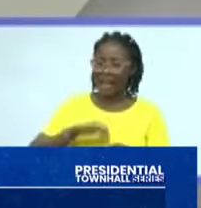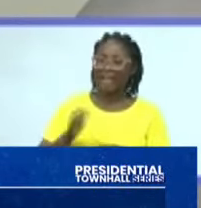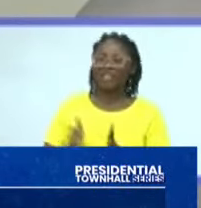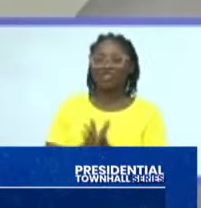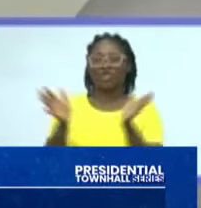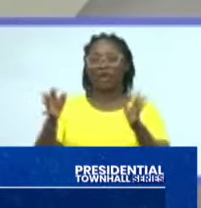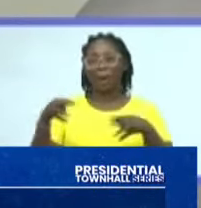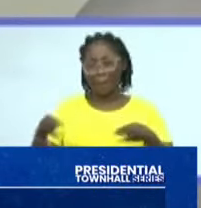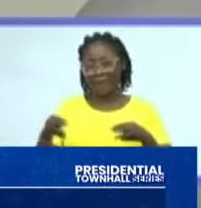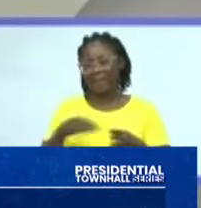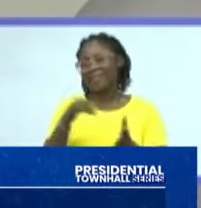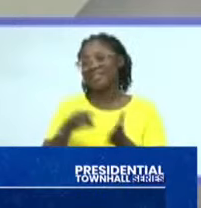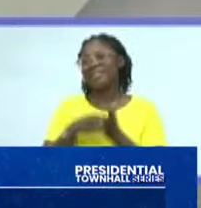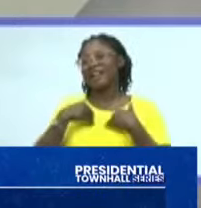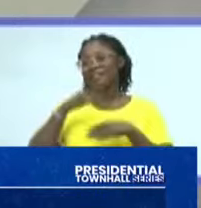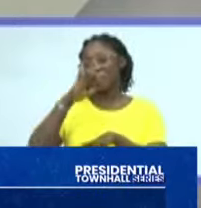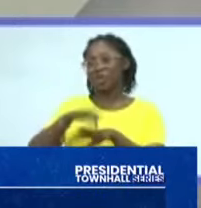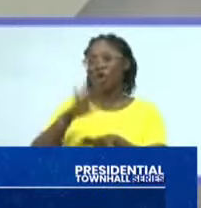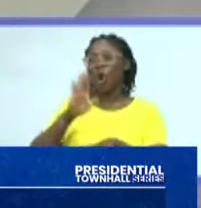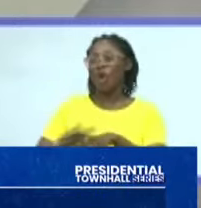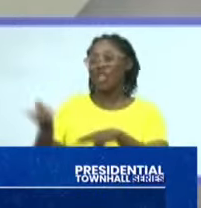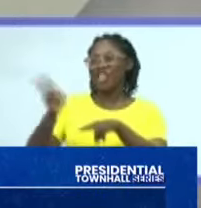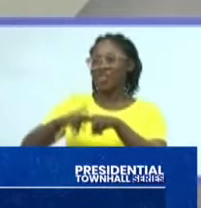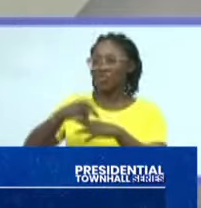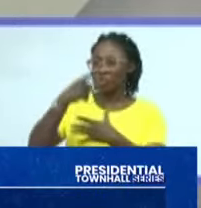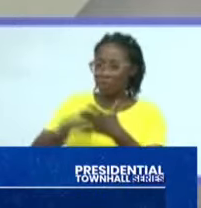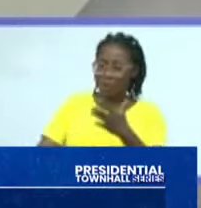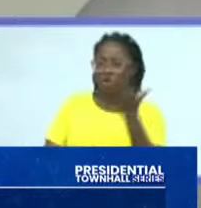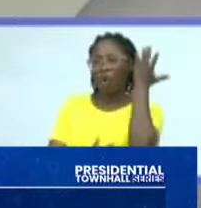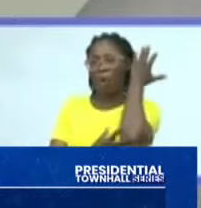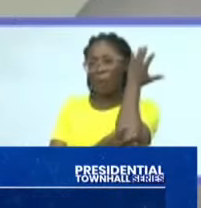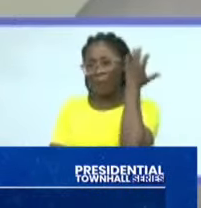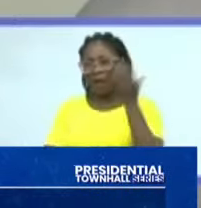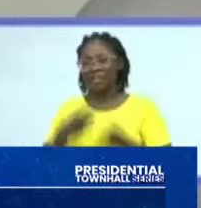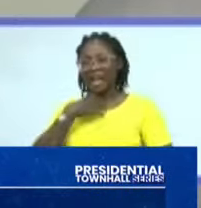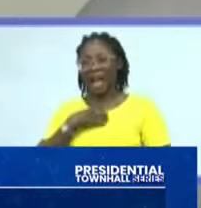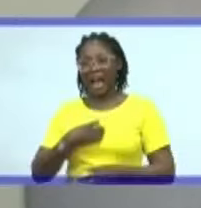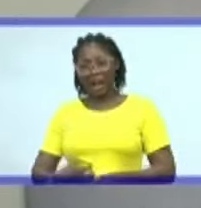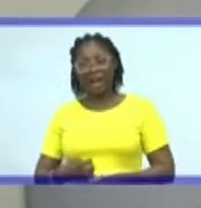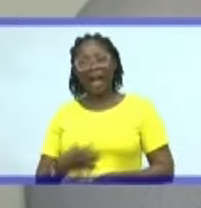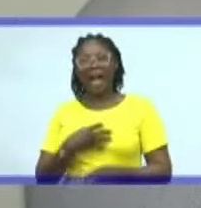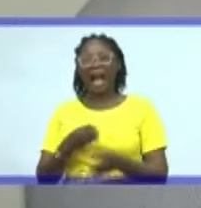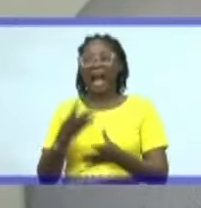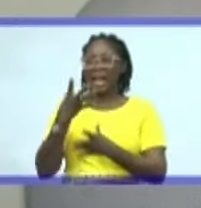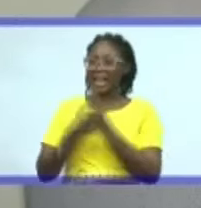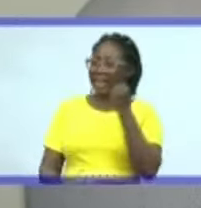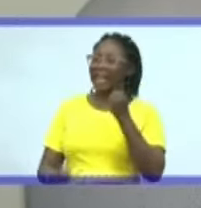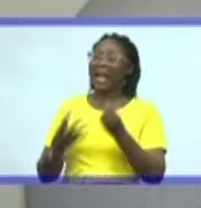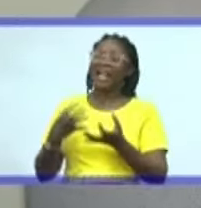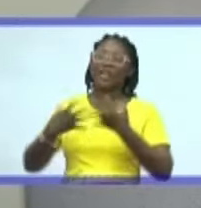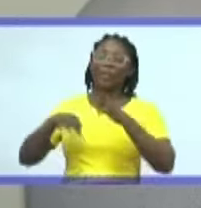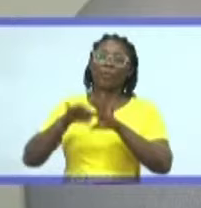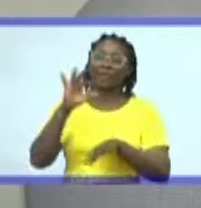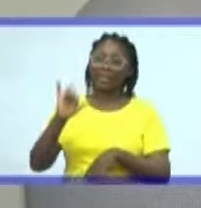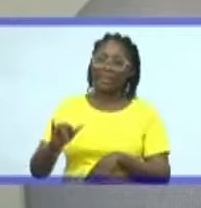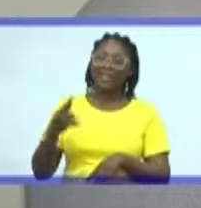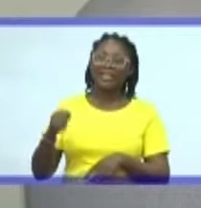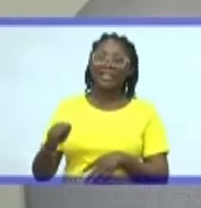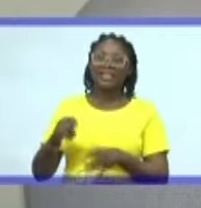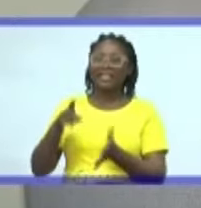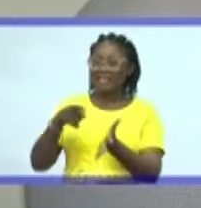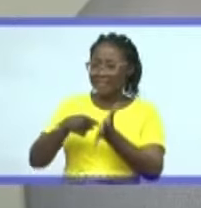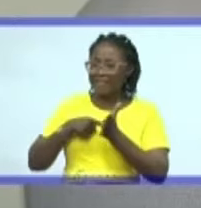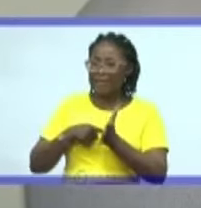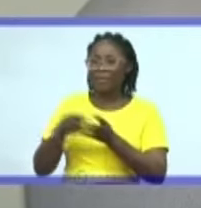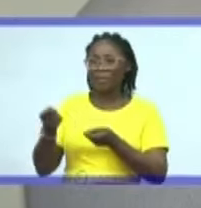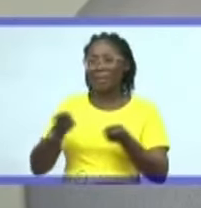has implication on inflation. It has implication on poverty, hunger, and deprivation. And more importantly, the Debt